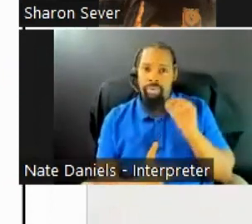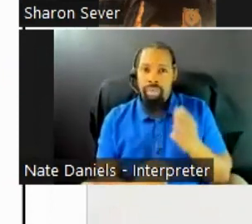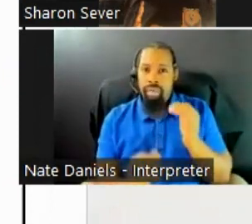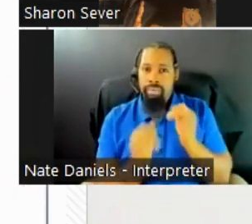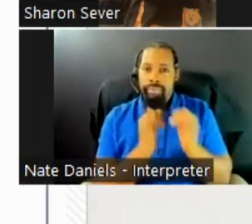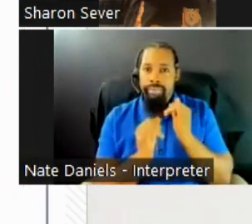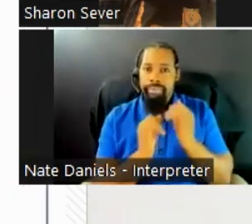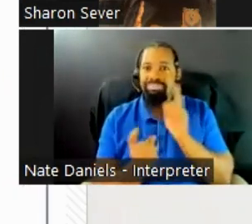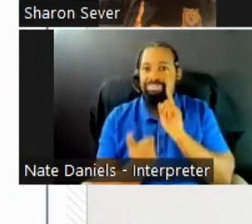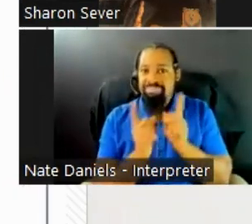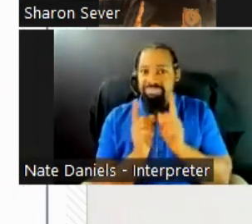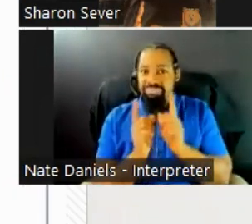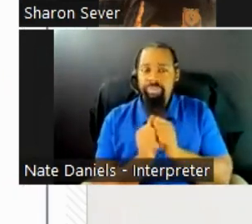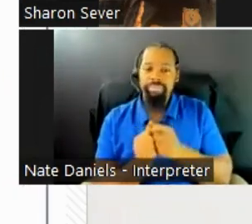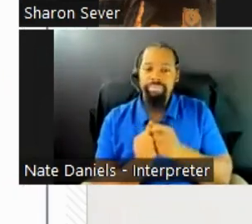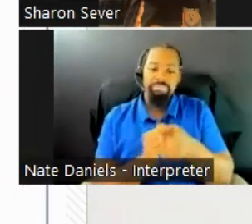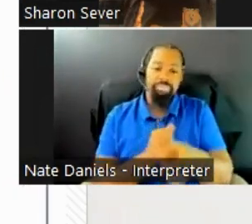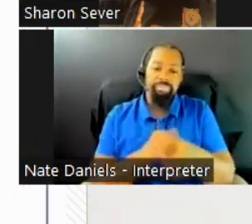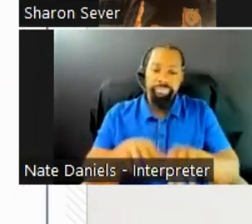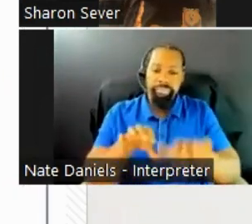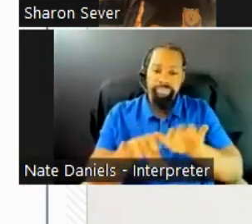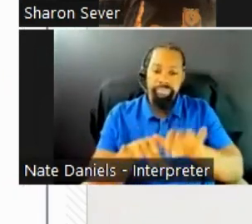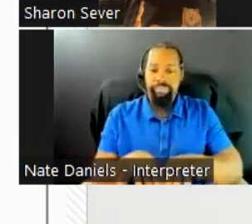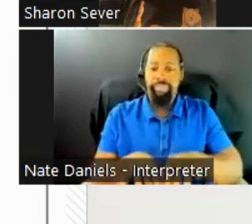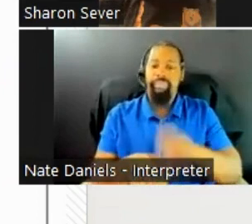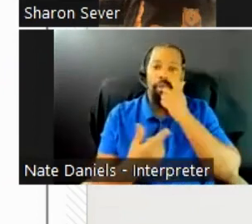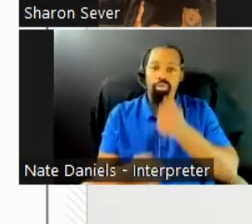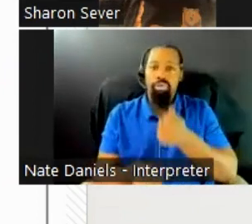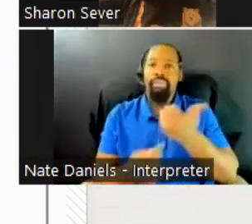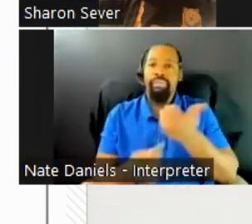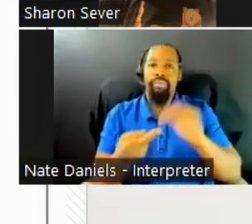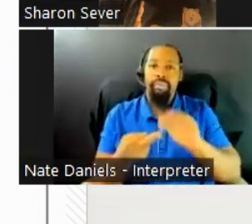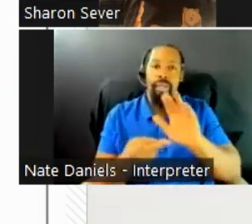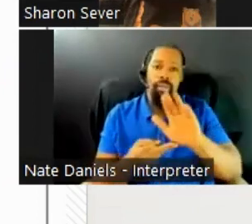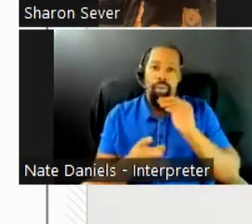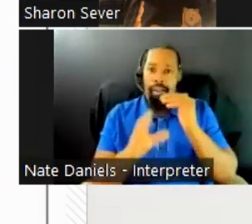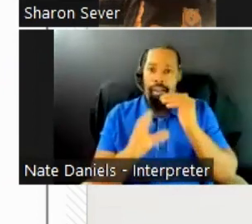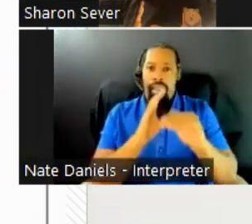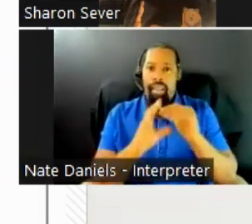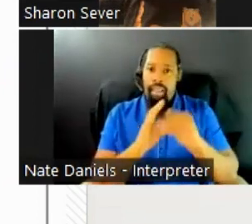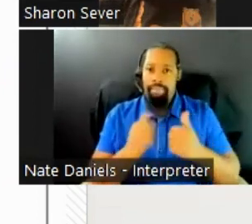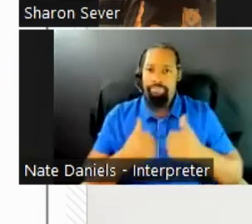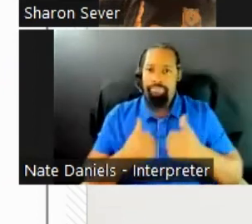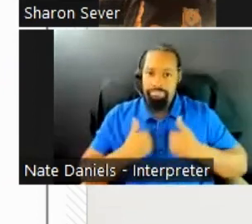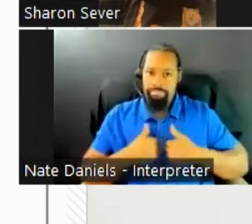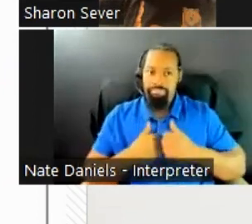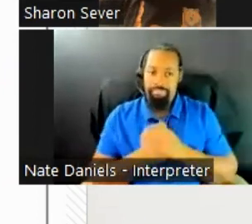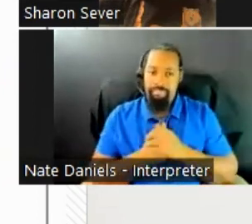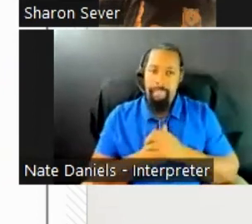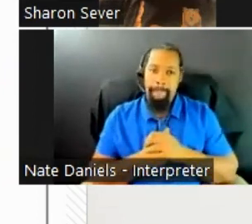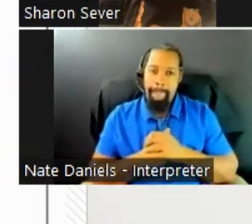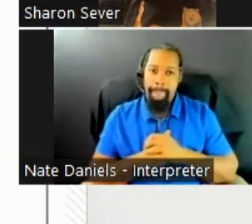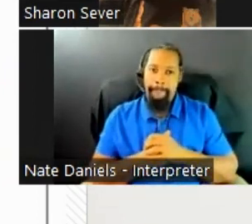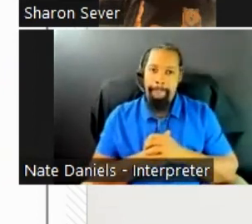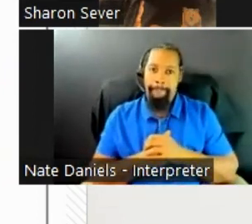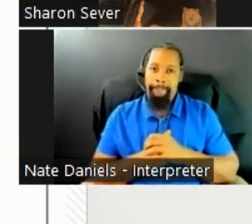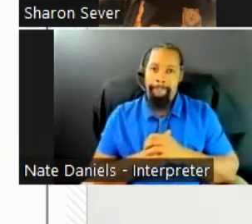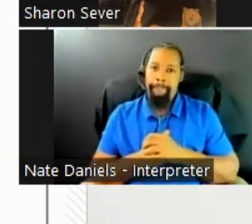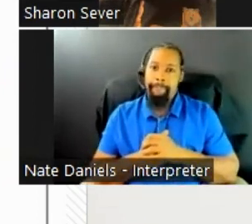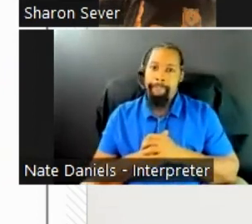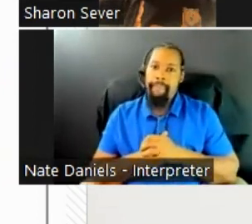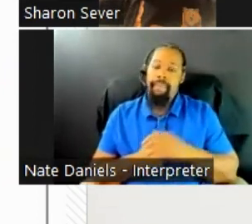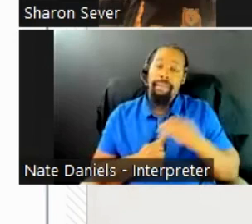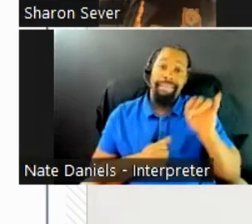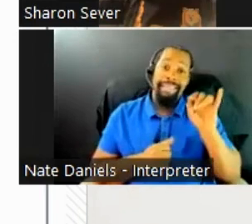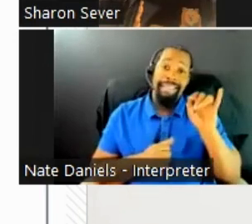chat and type interested and your email address. And if you're new to our community, look for an invite on